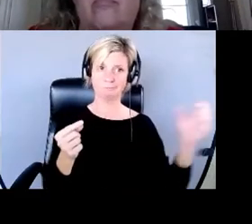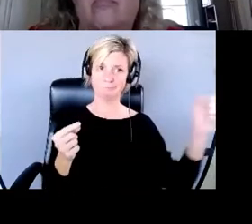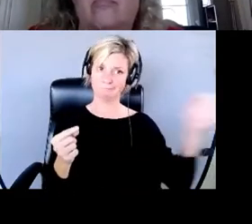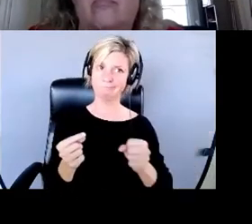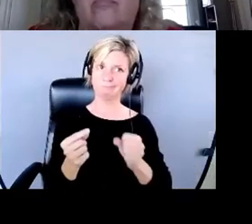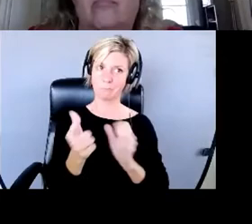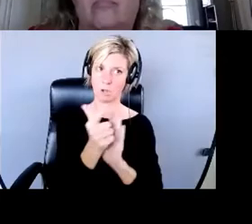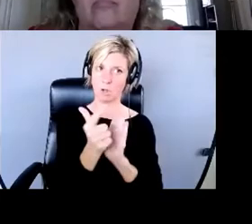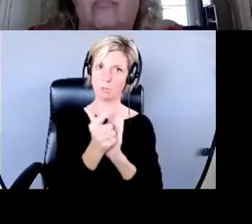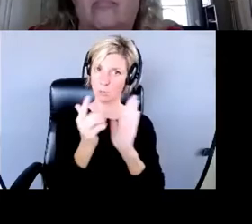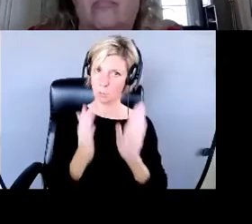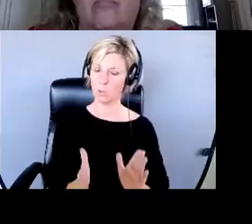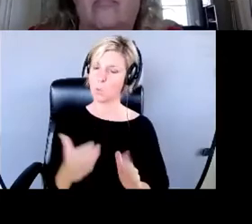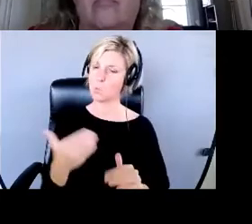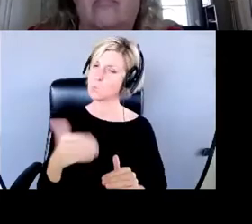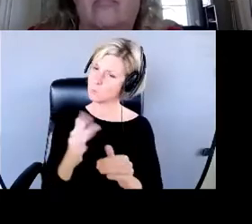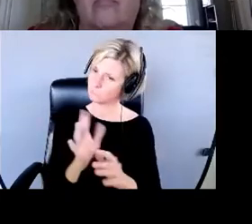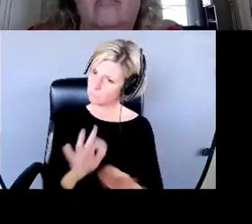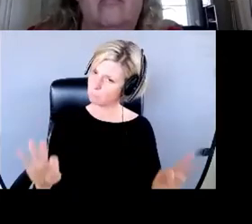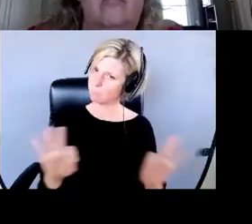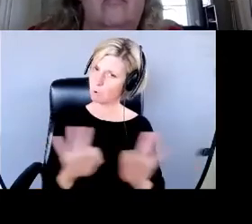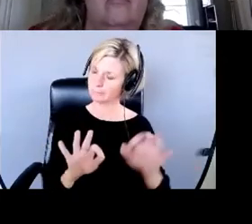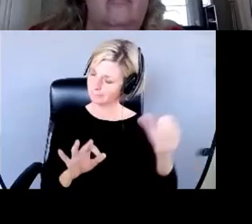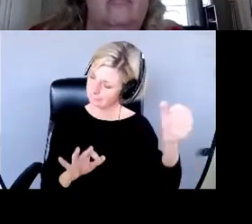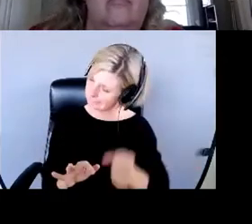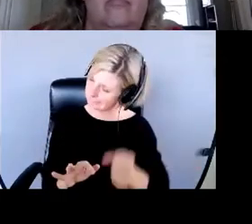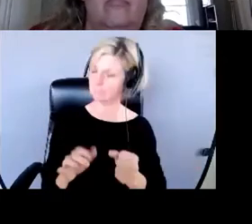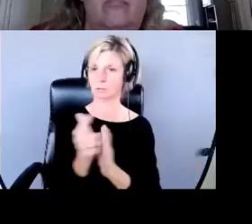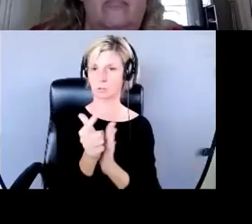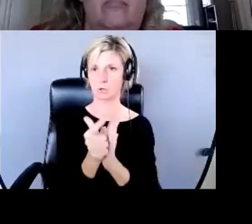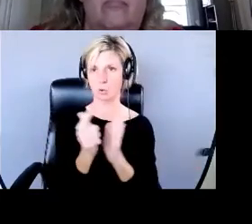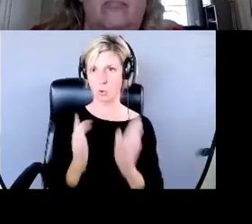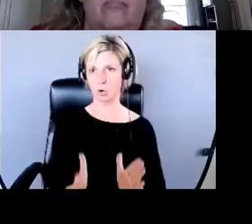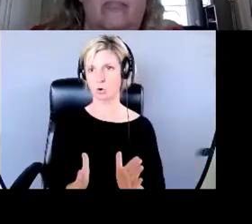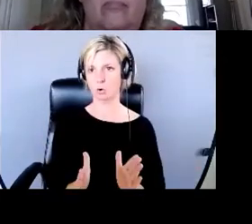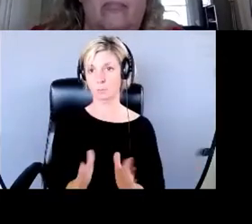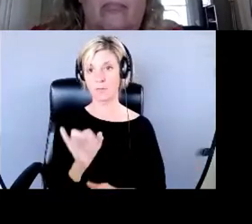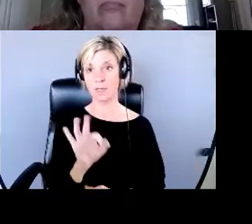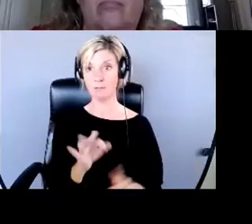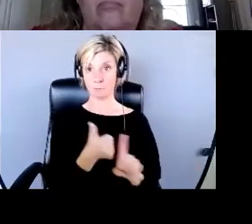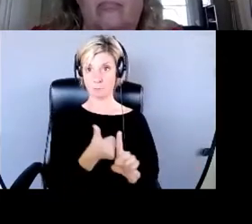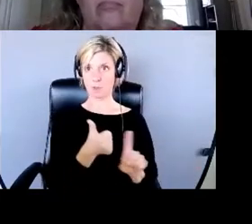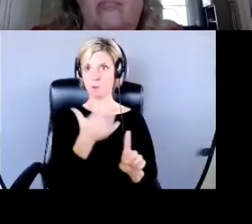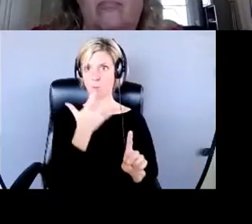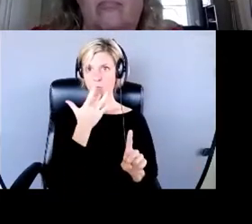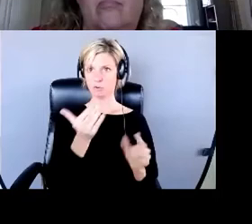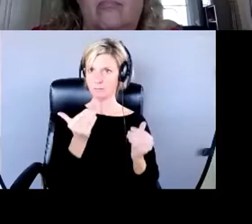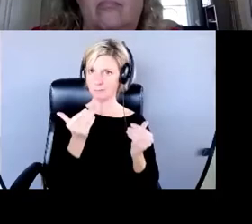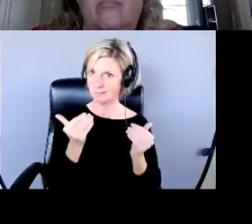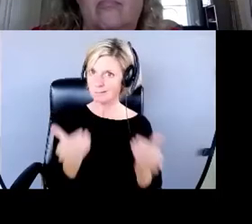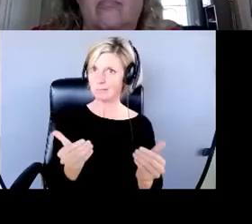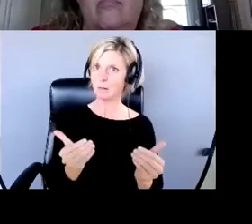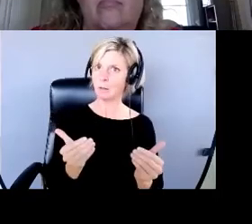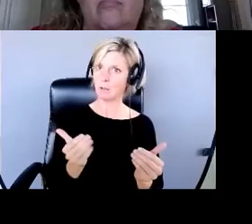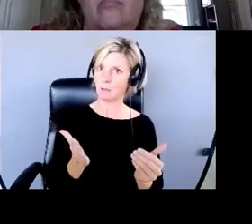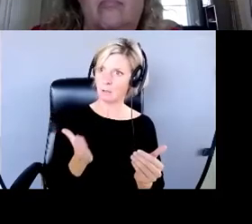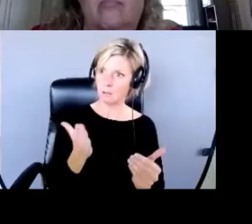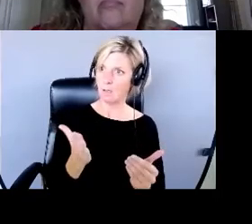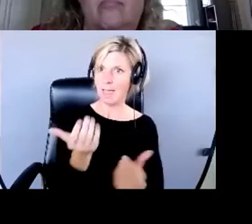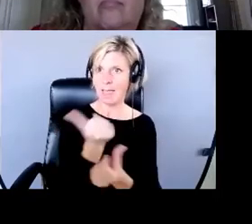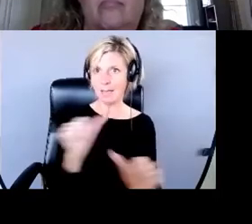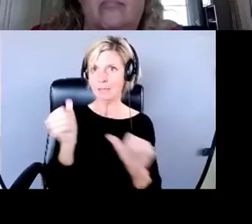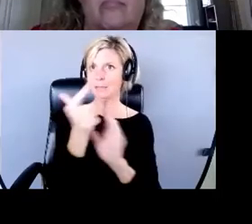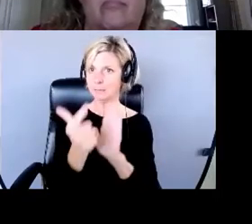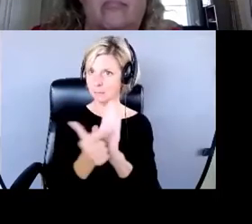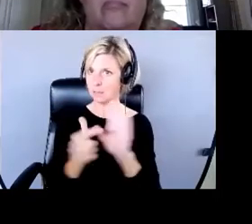that's a very important thing if they're really going to take this further in a legal way. But